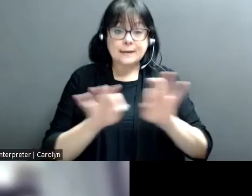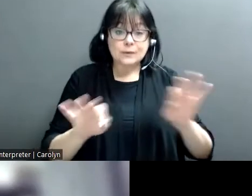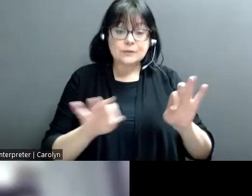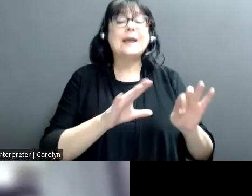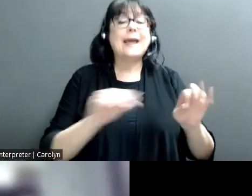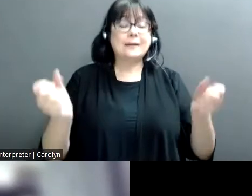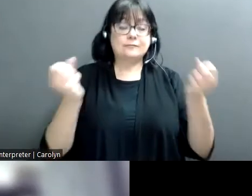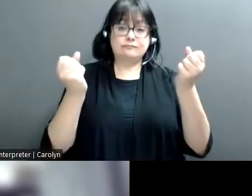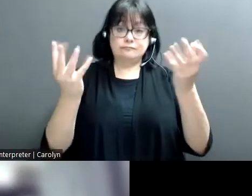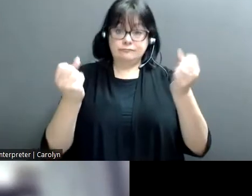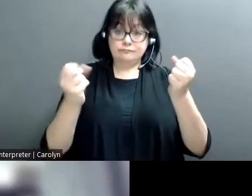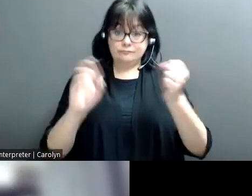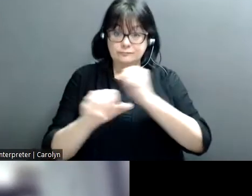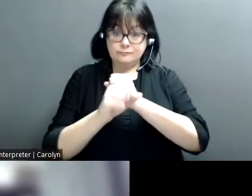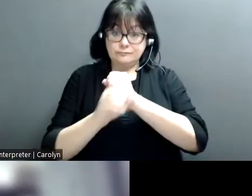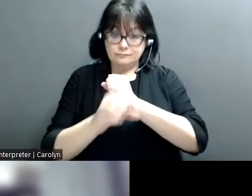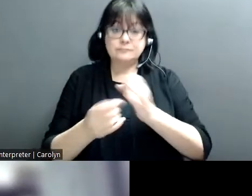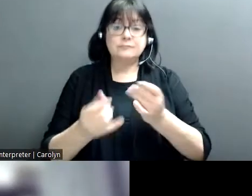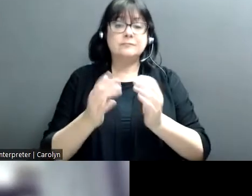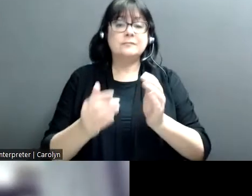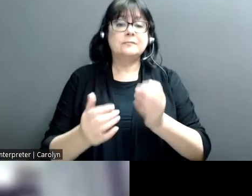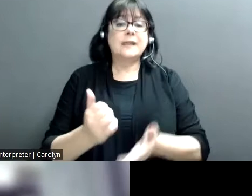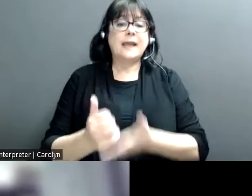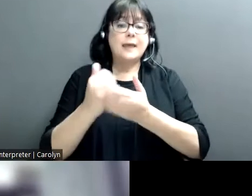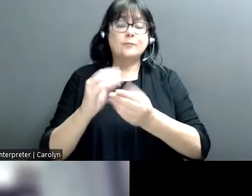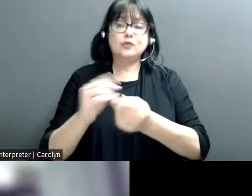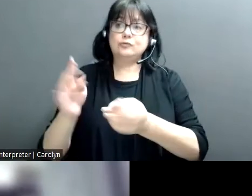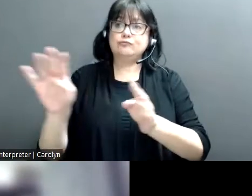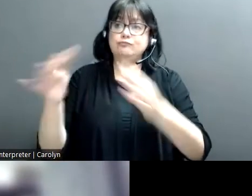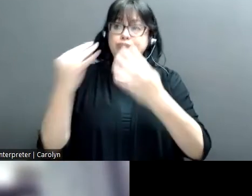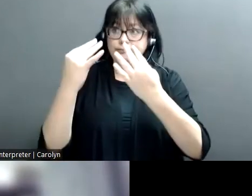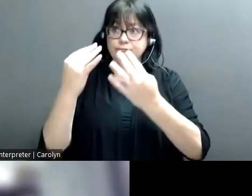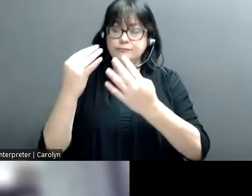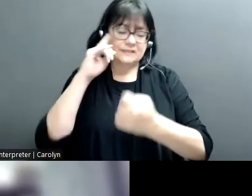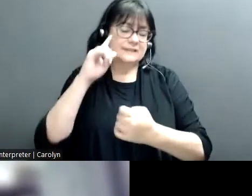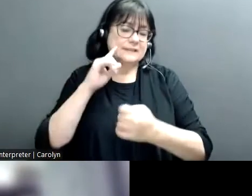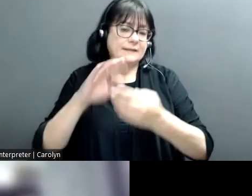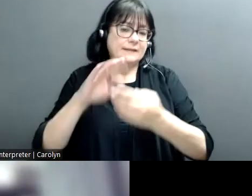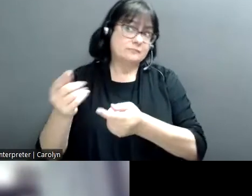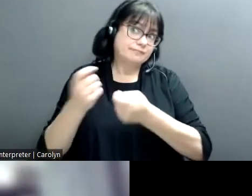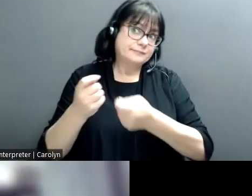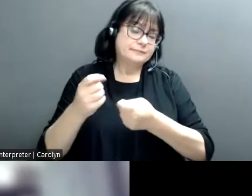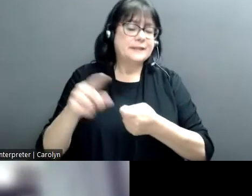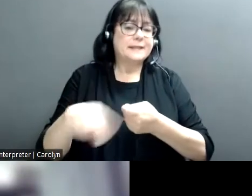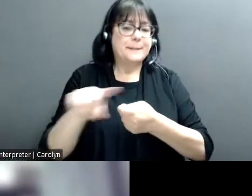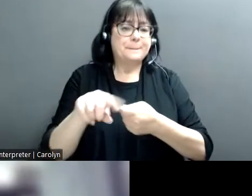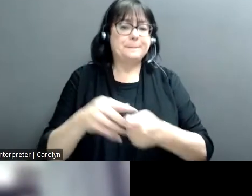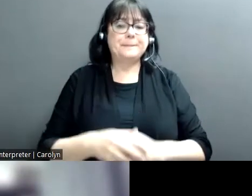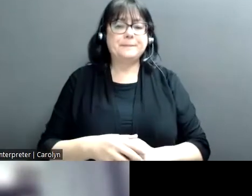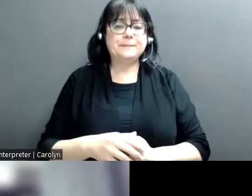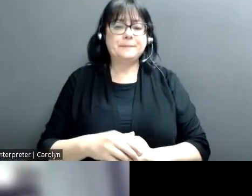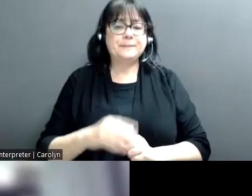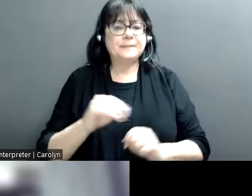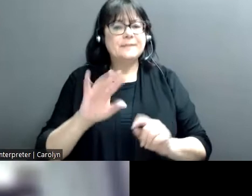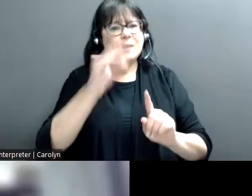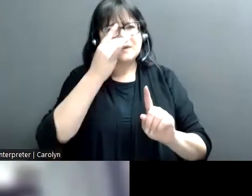deaf community in a significant and intentional way. And it was really interesting for the business to understand that they can be